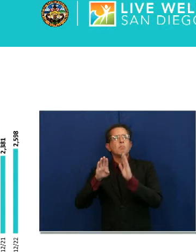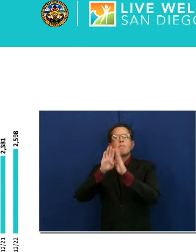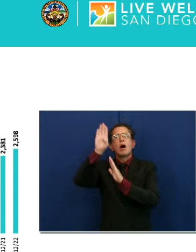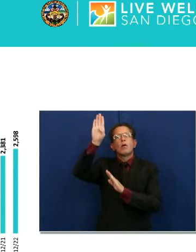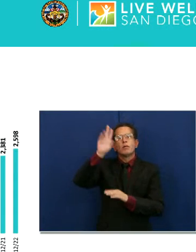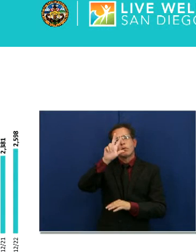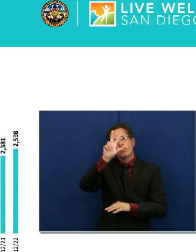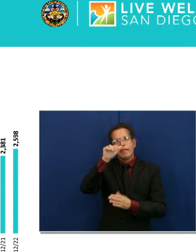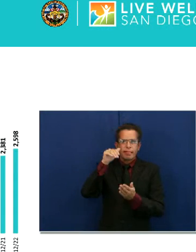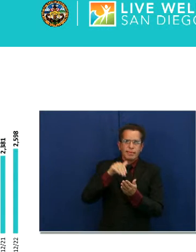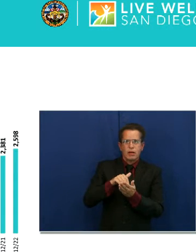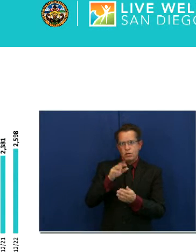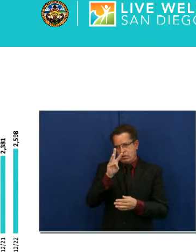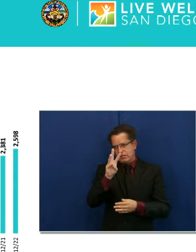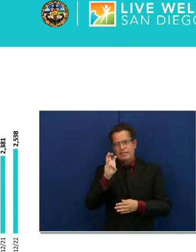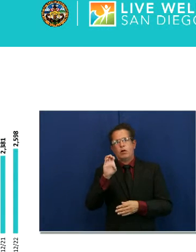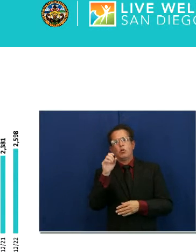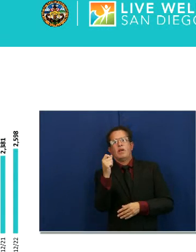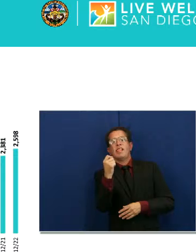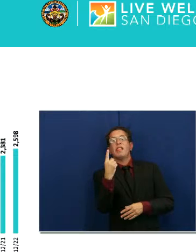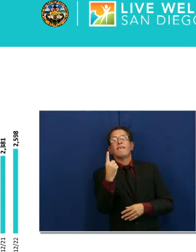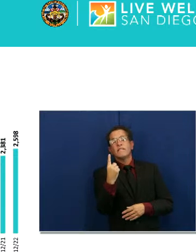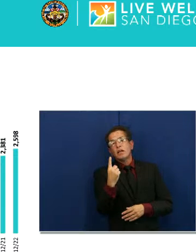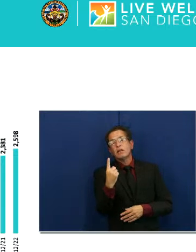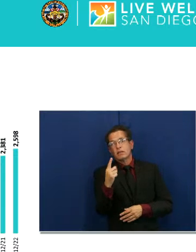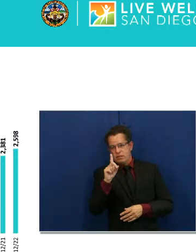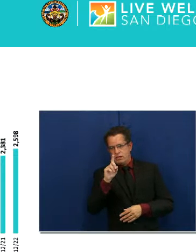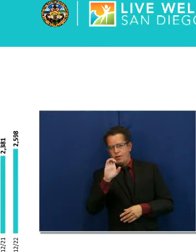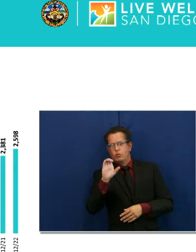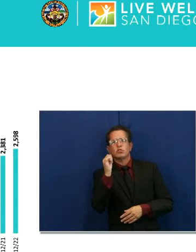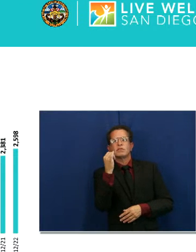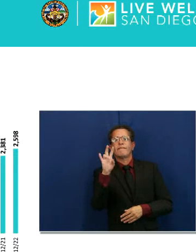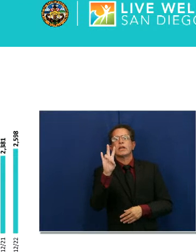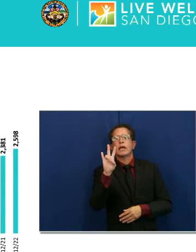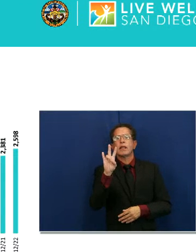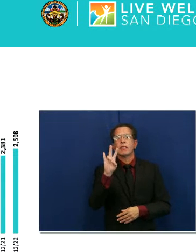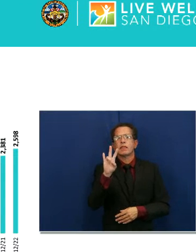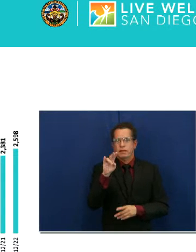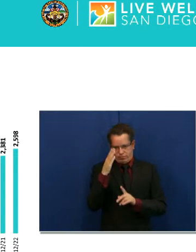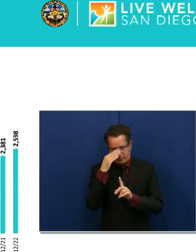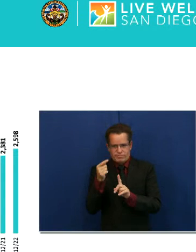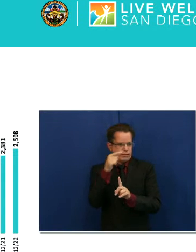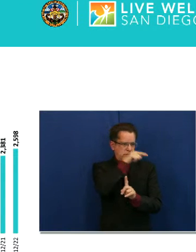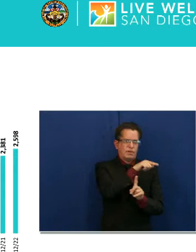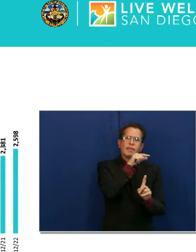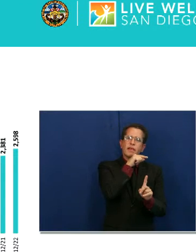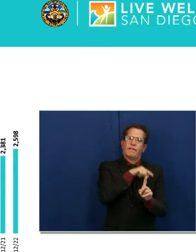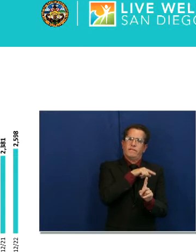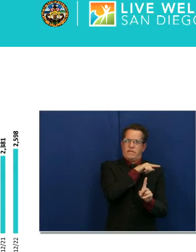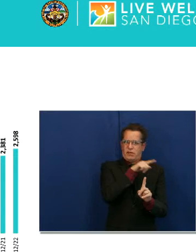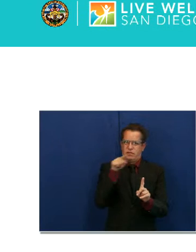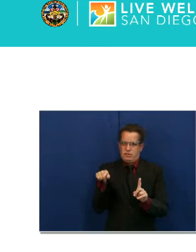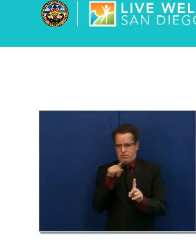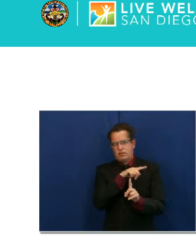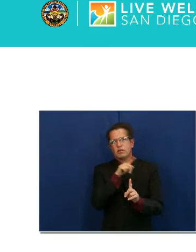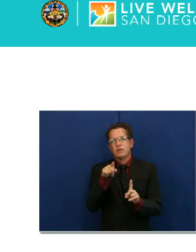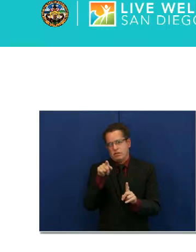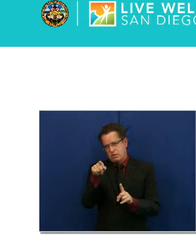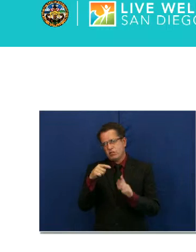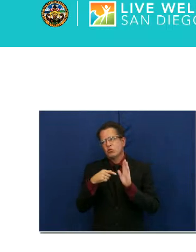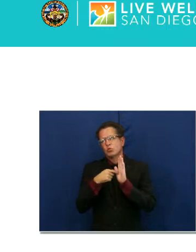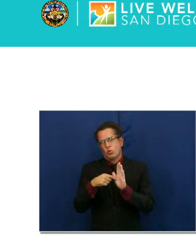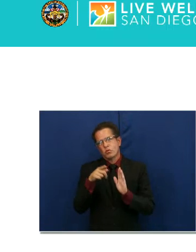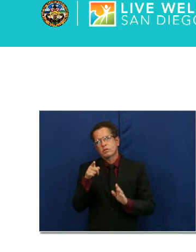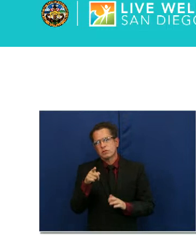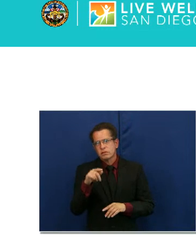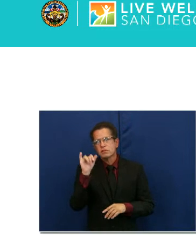at 3,611 on December 17th. In the next slide, this graph is an example of